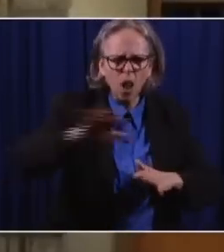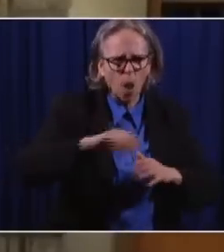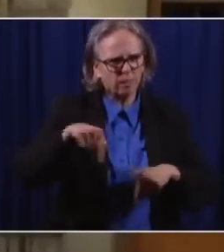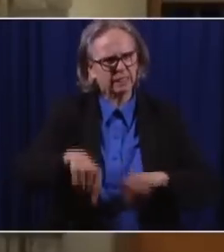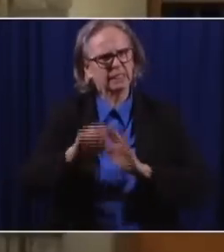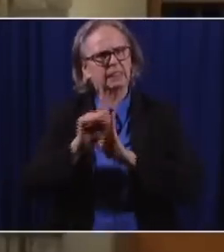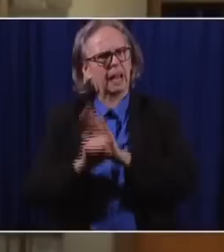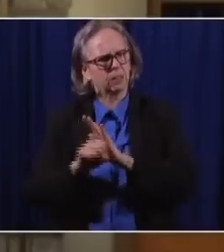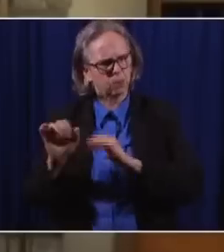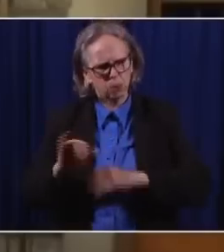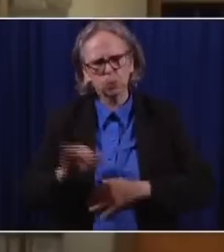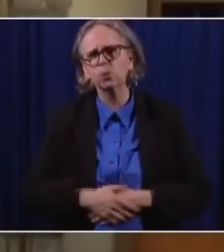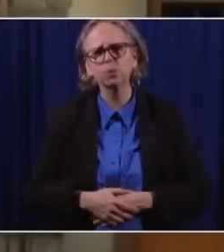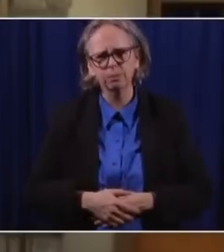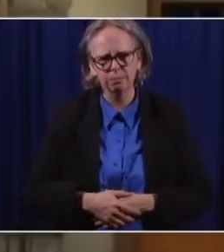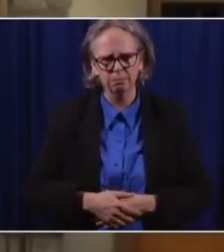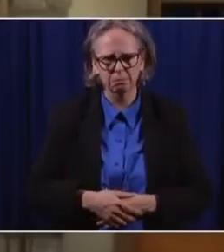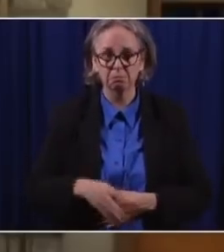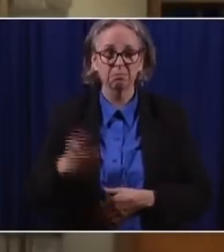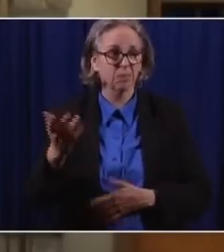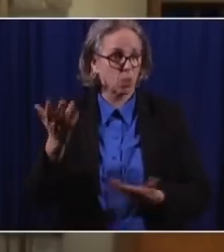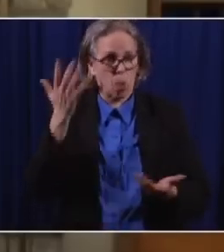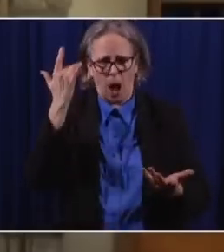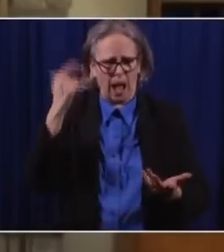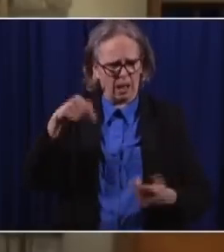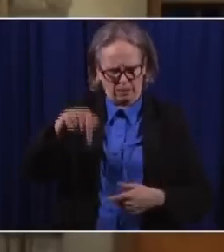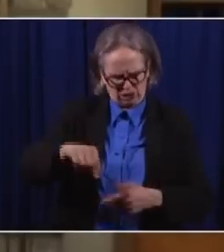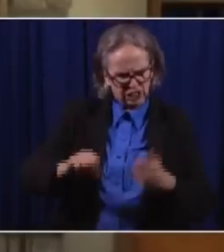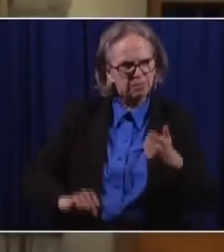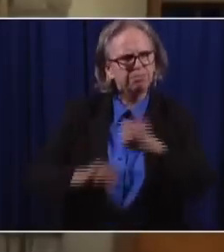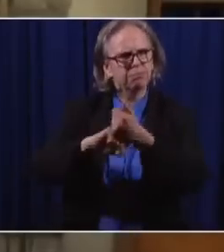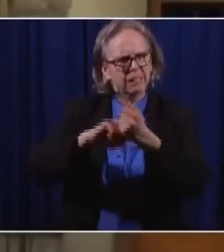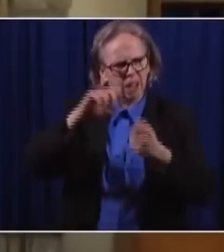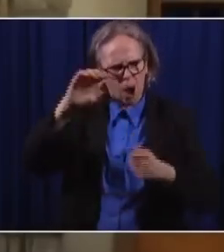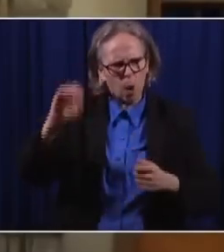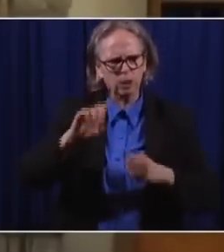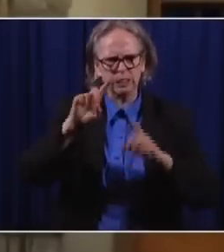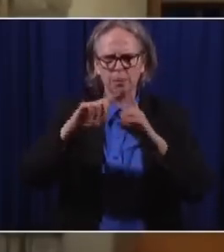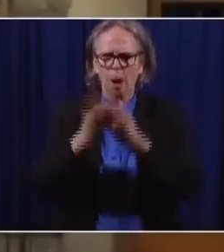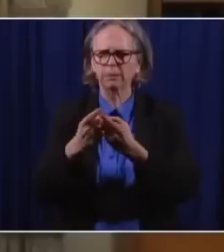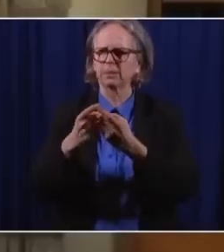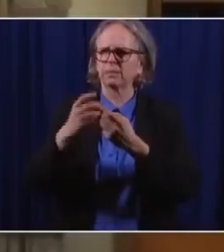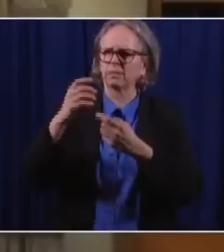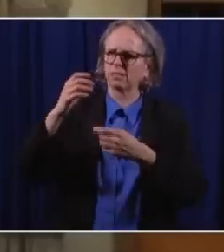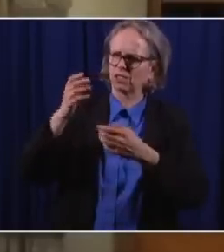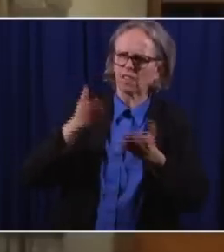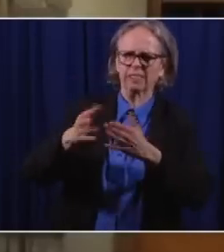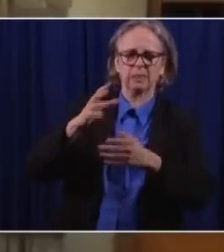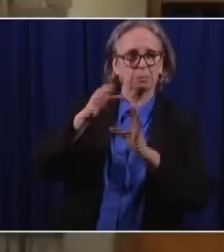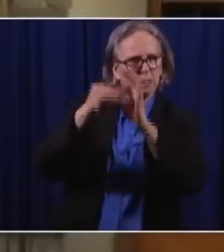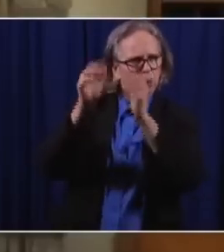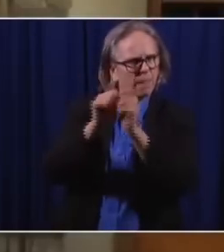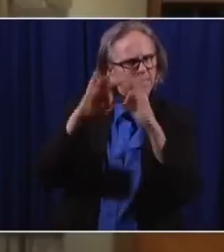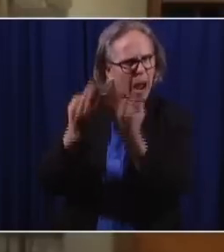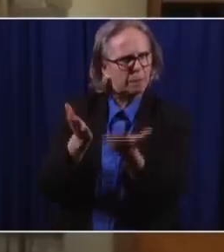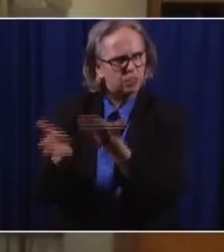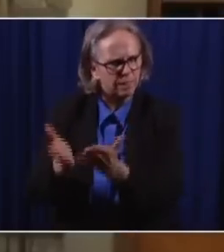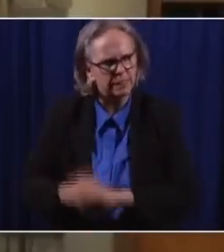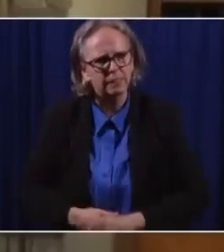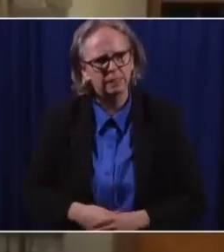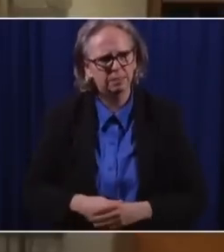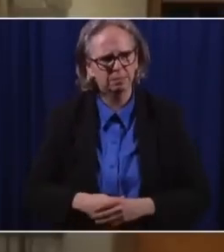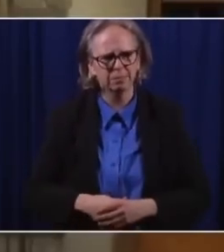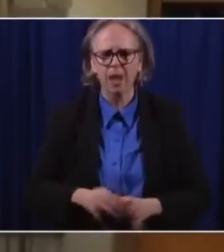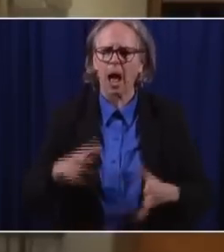Family Services, the Ohio Department of Aging, and the Ohio Emergency Management Agency. I have a great deal of confidence in